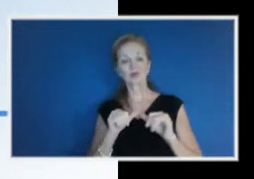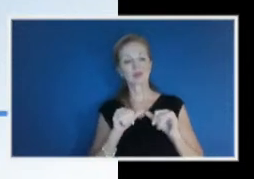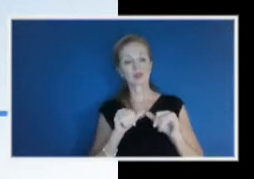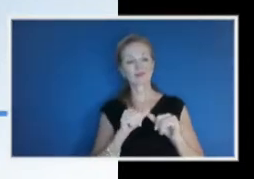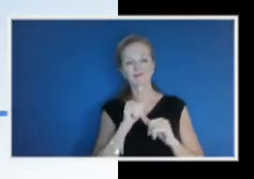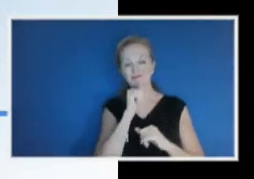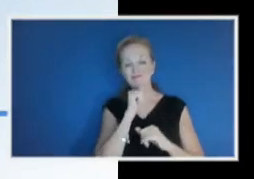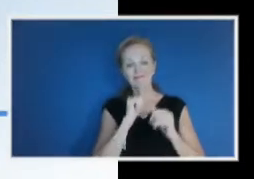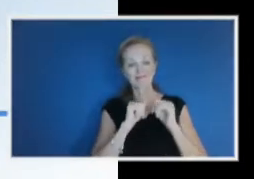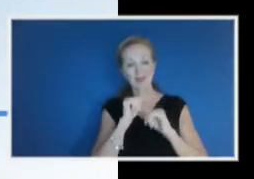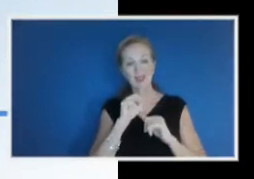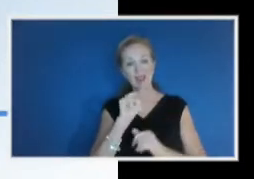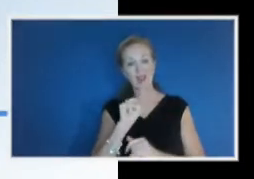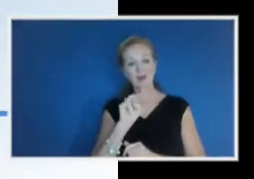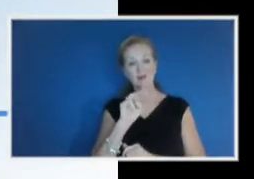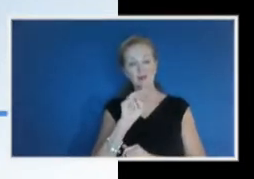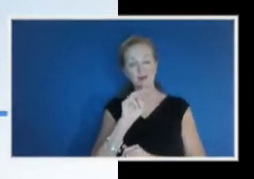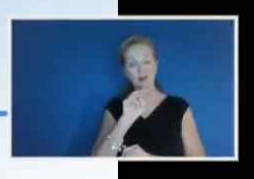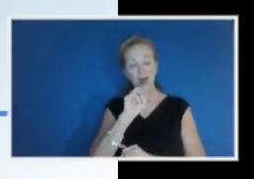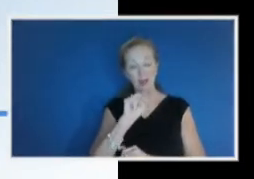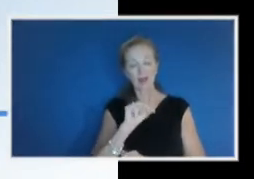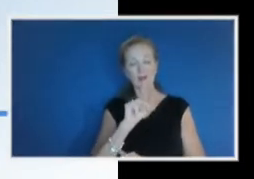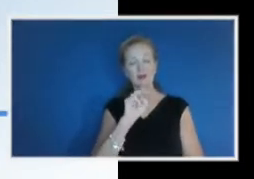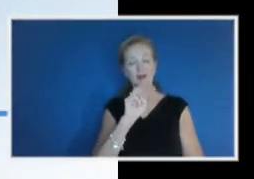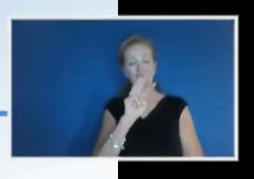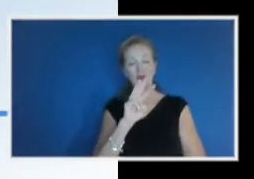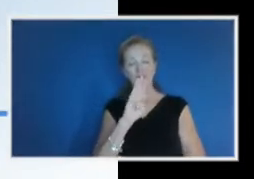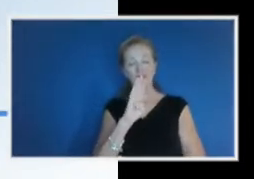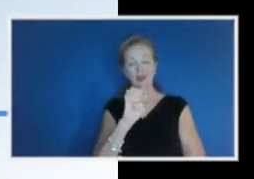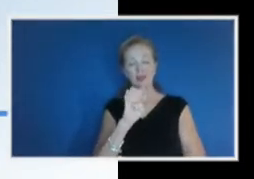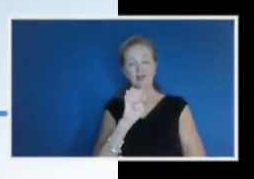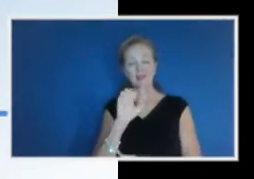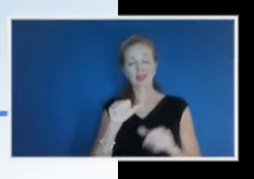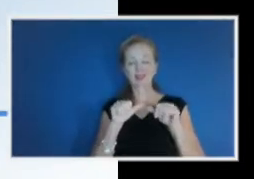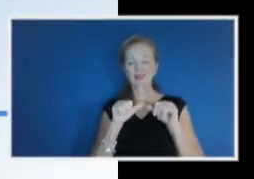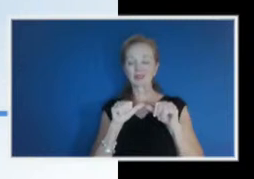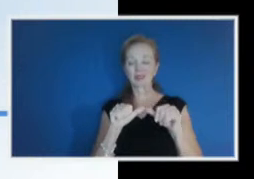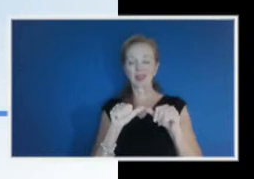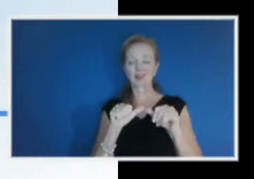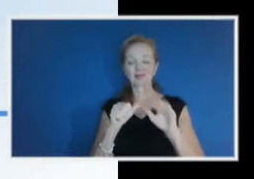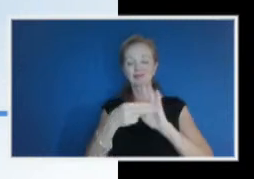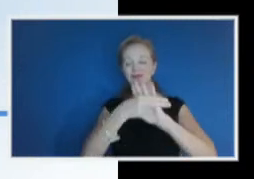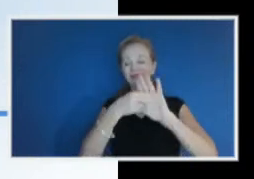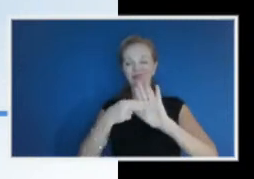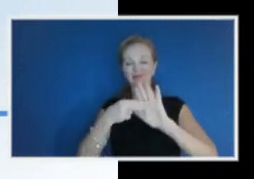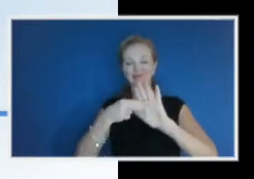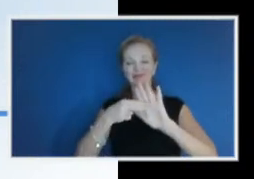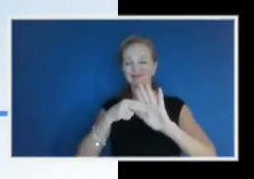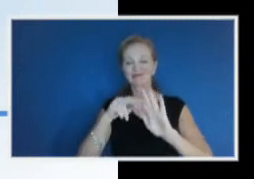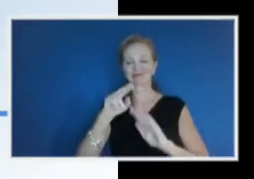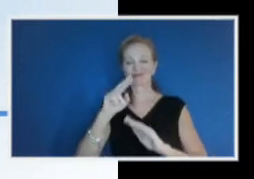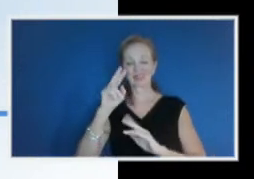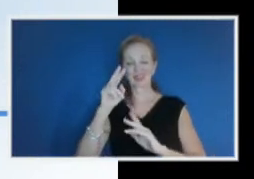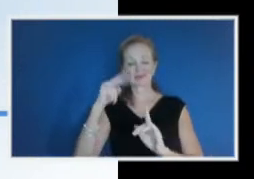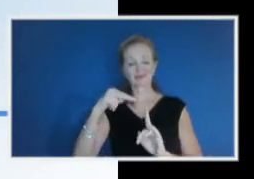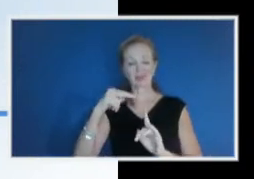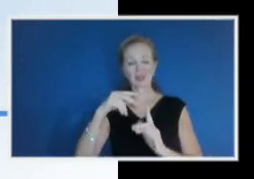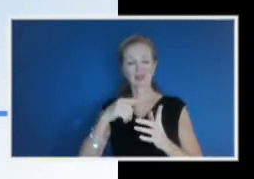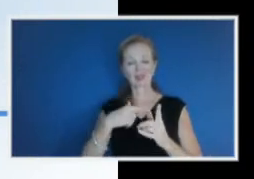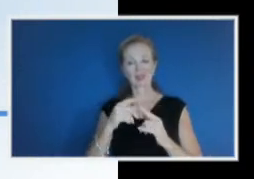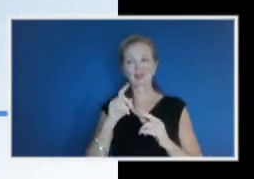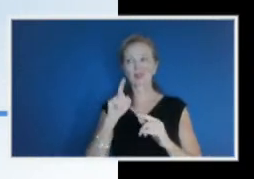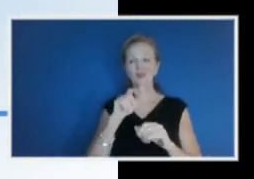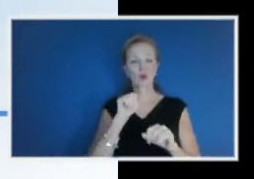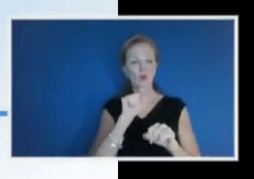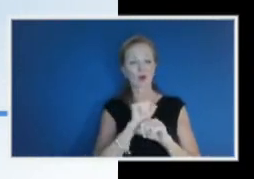an MWBE can still be a stigma, that they are considered to be less good. You know, the old, you know, thing about, you know, you have to work twice as